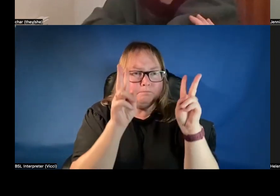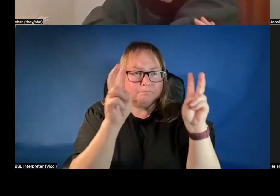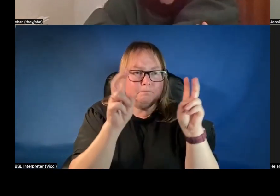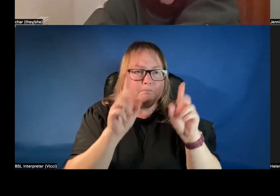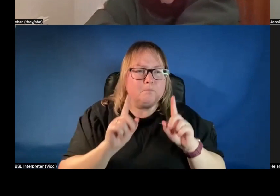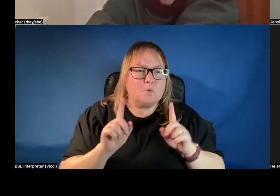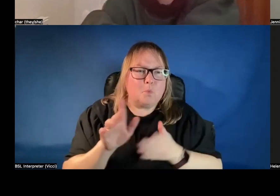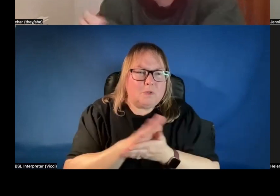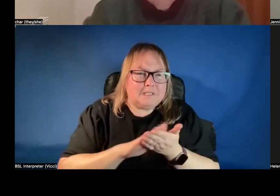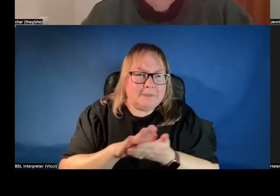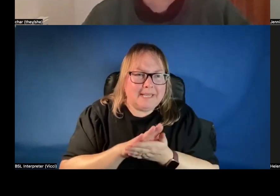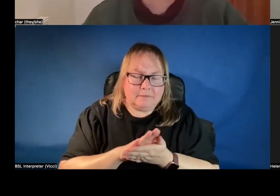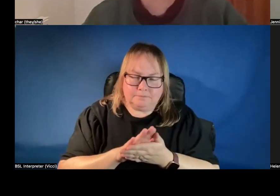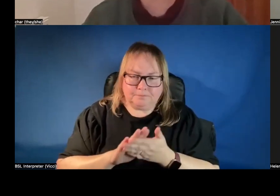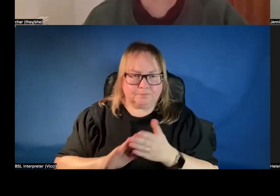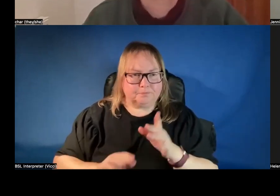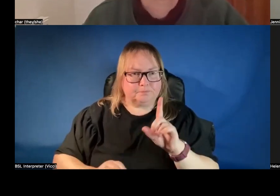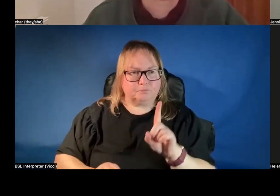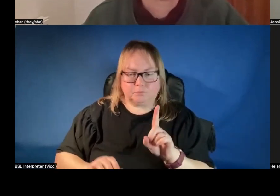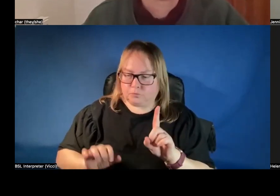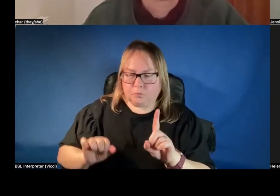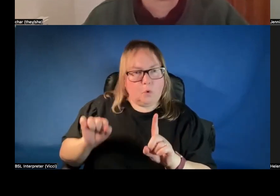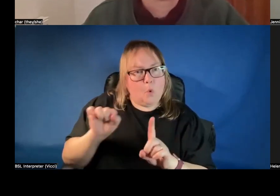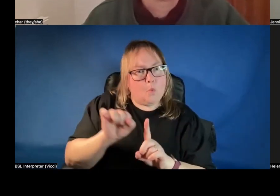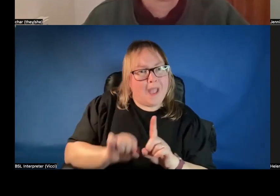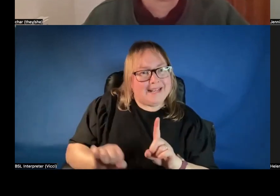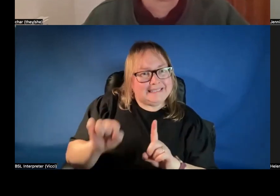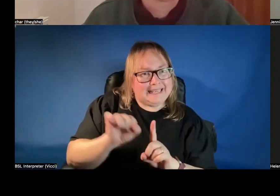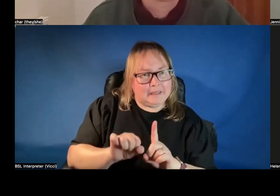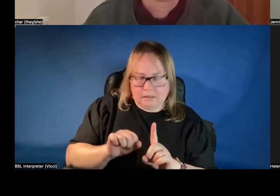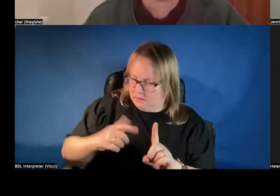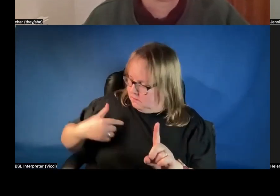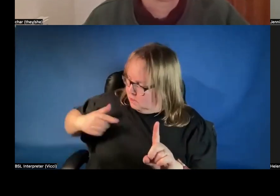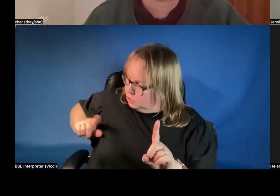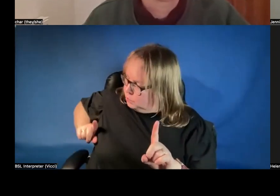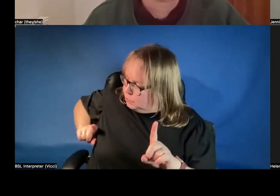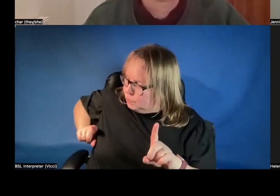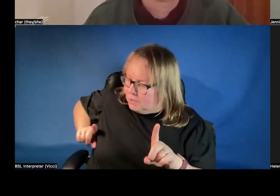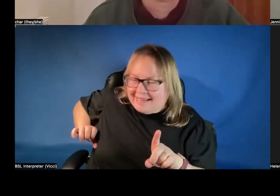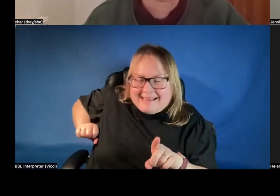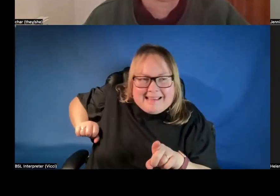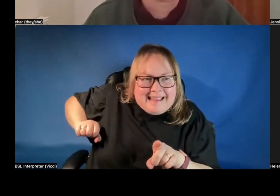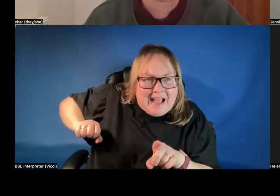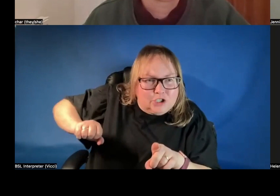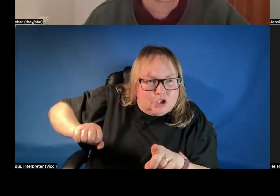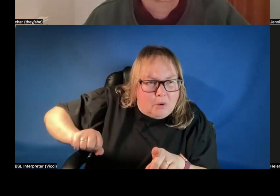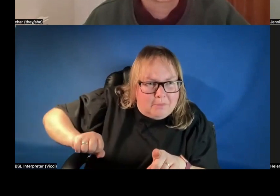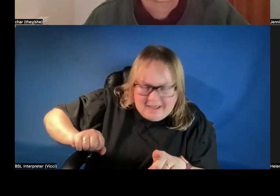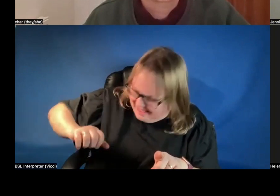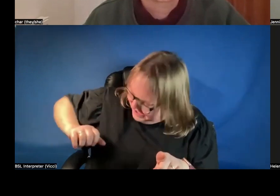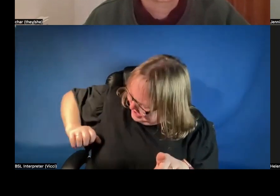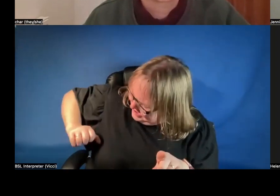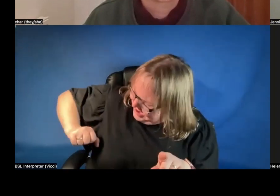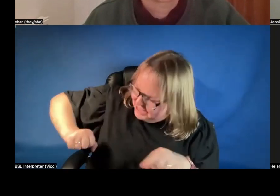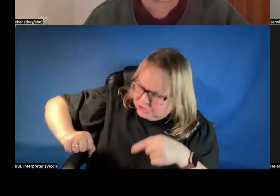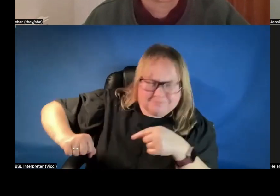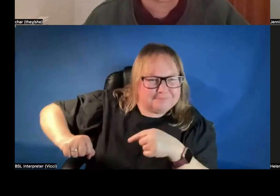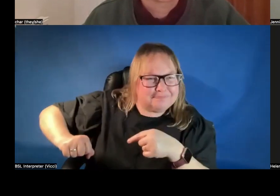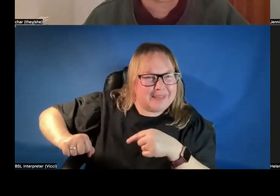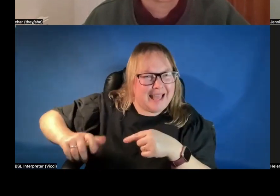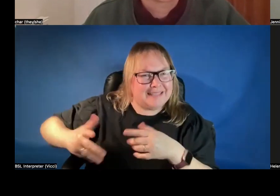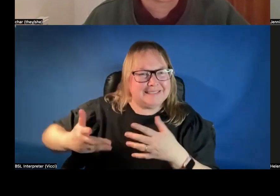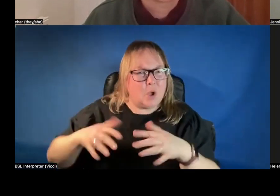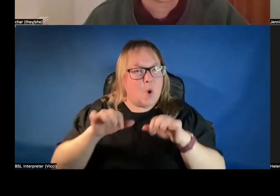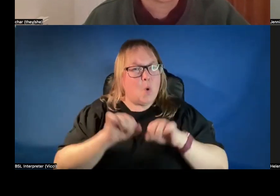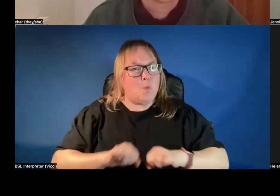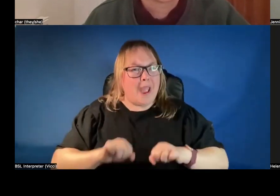others to catch up, or waiting, because I think the whole notion of catching up is problematic, but like waiting, or people